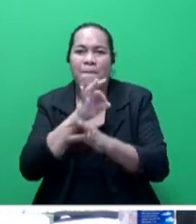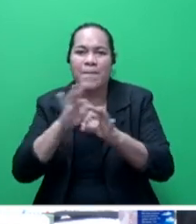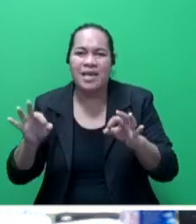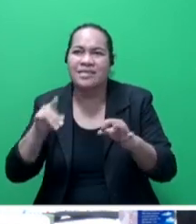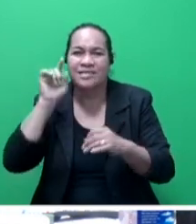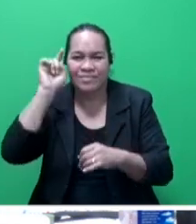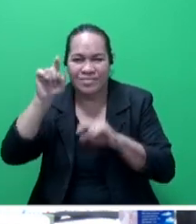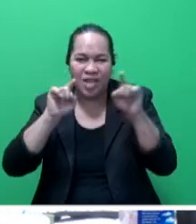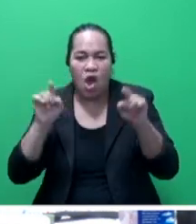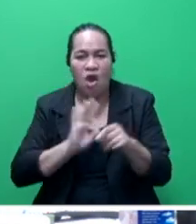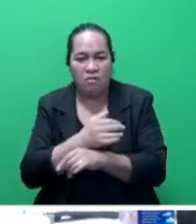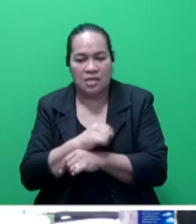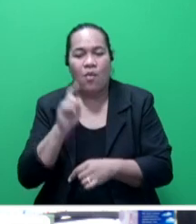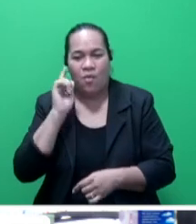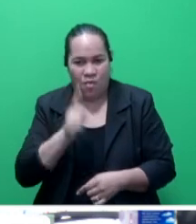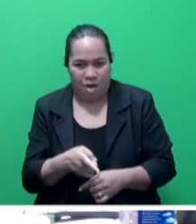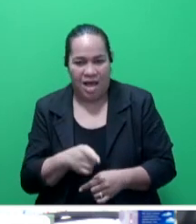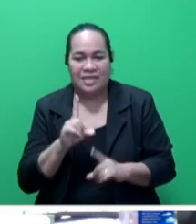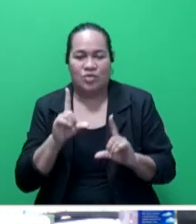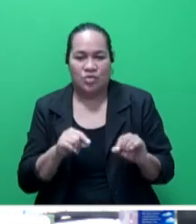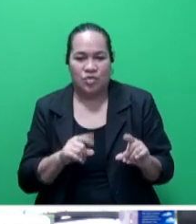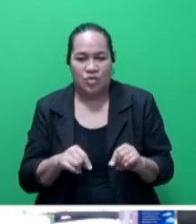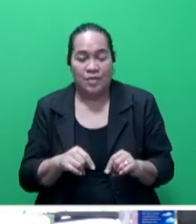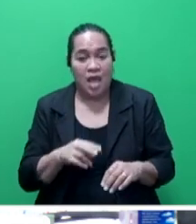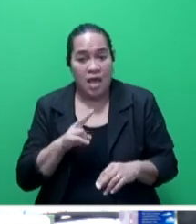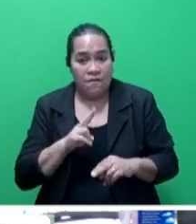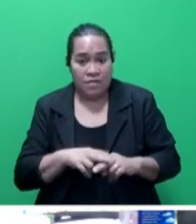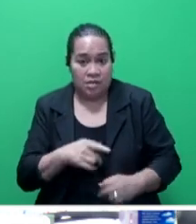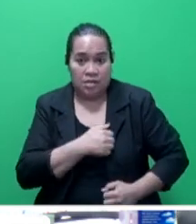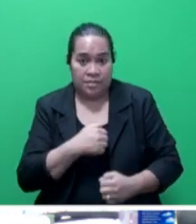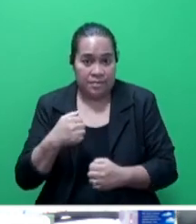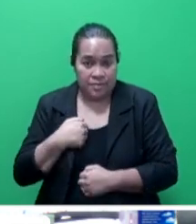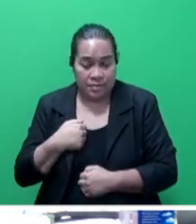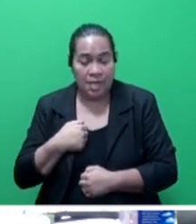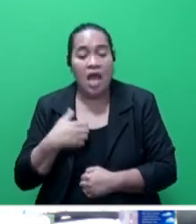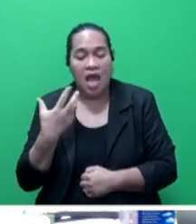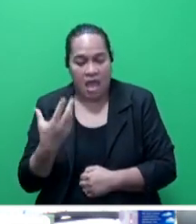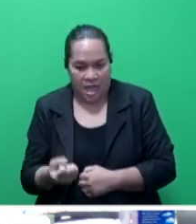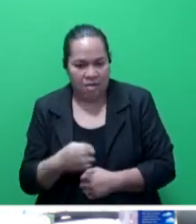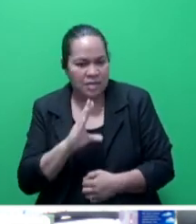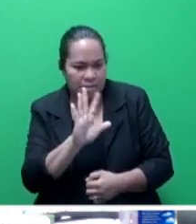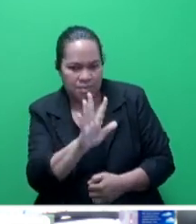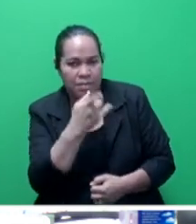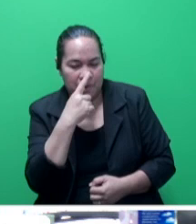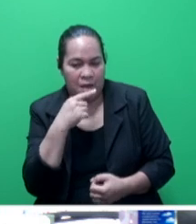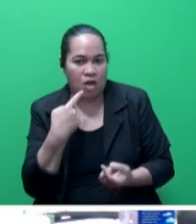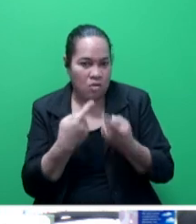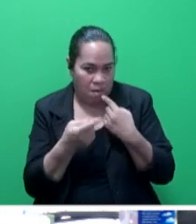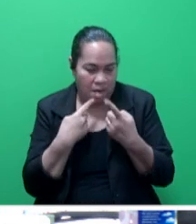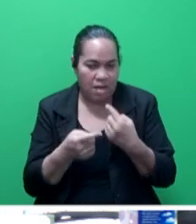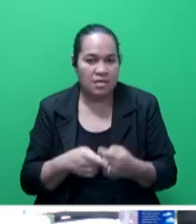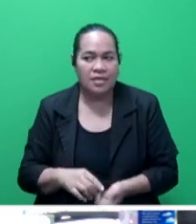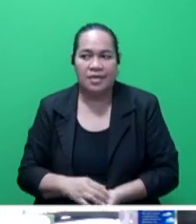That is what this government is doing. On the Republic of Fiji military forces, there has been some comments on it, Mr. Speaker, sir.